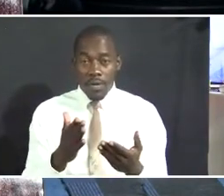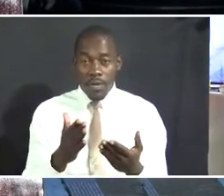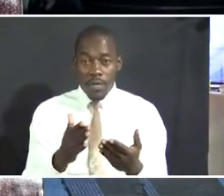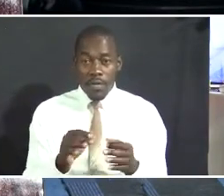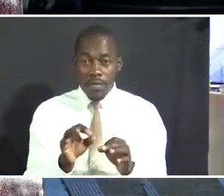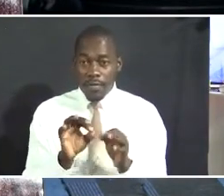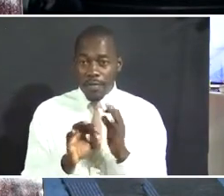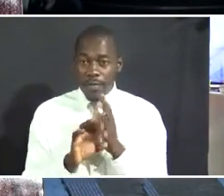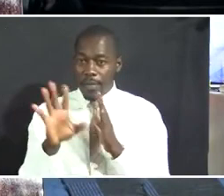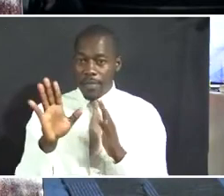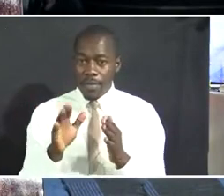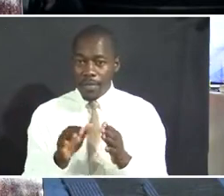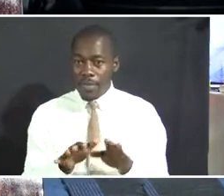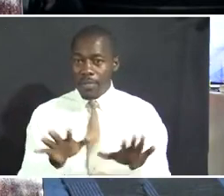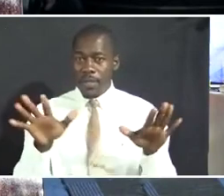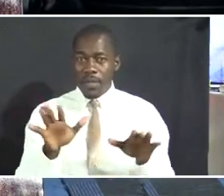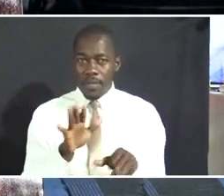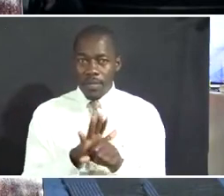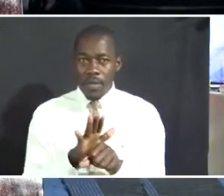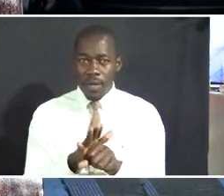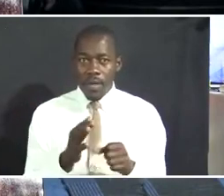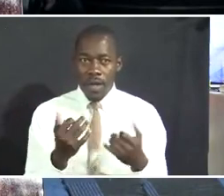unruly children. I remember when